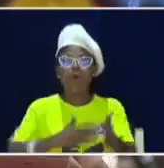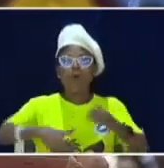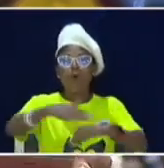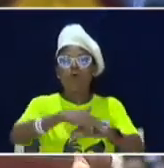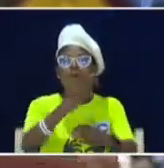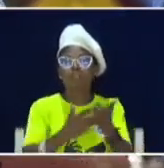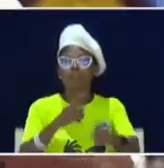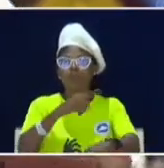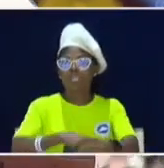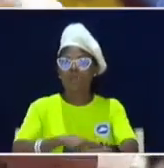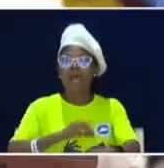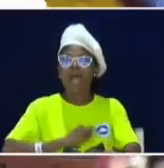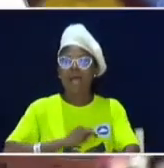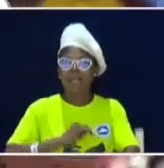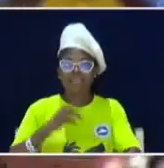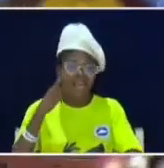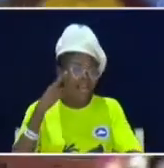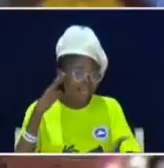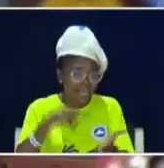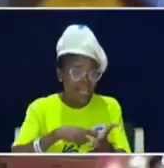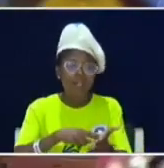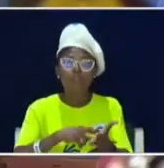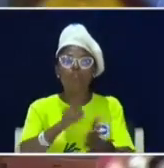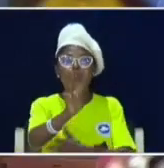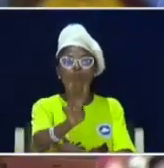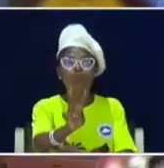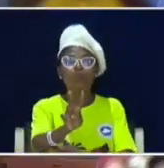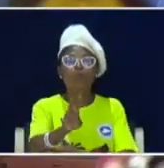And I realized about two animals that